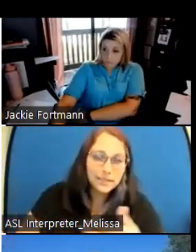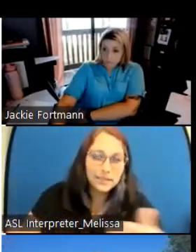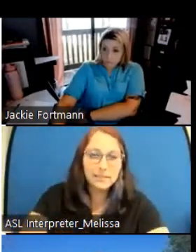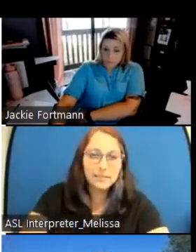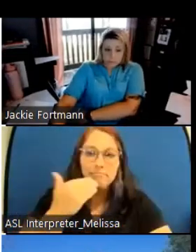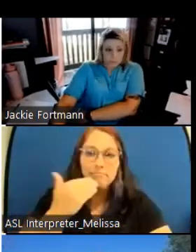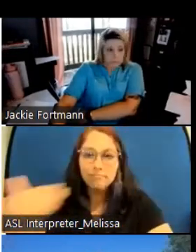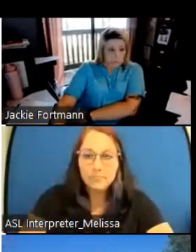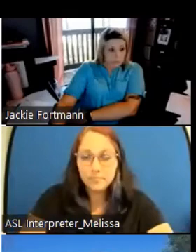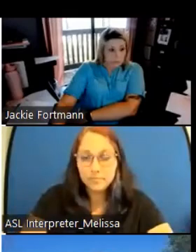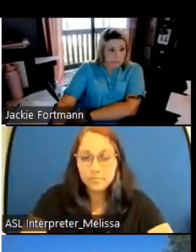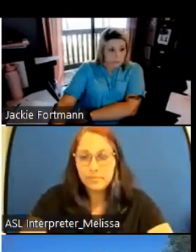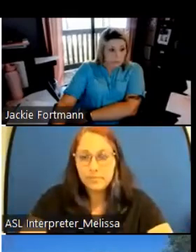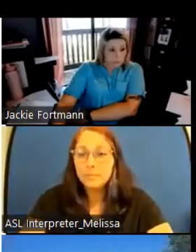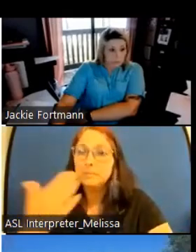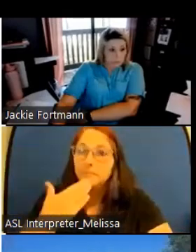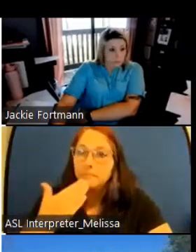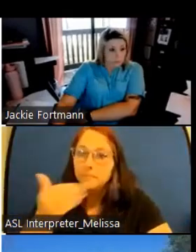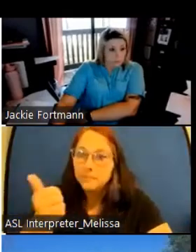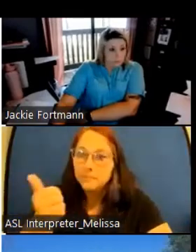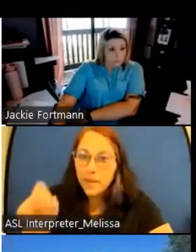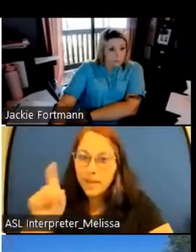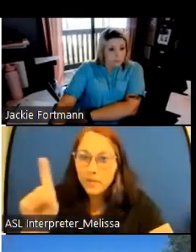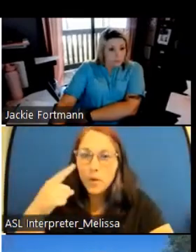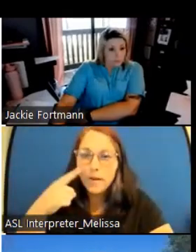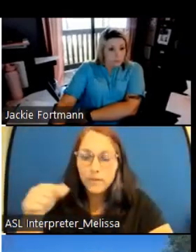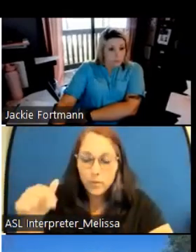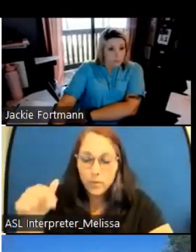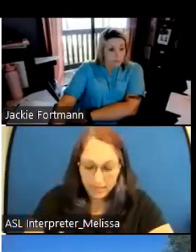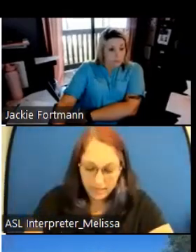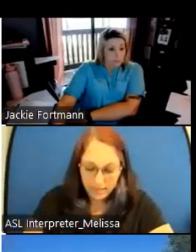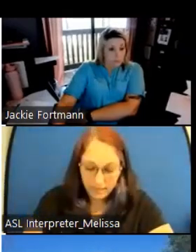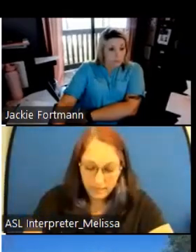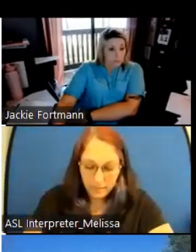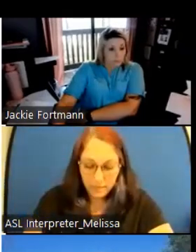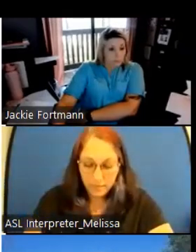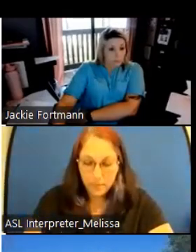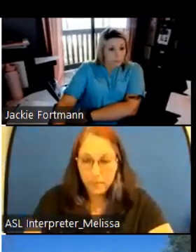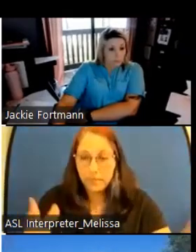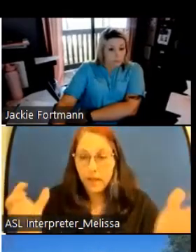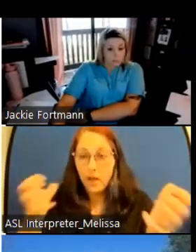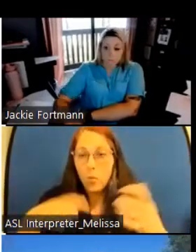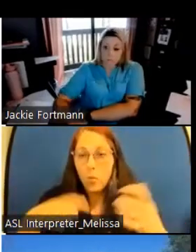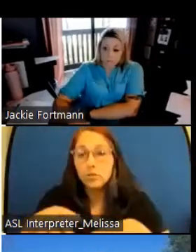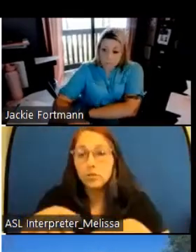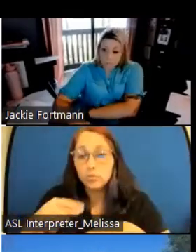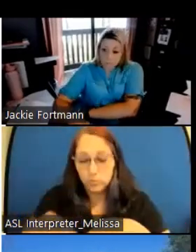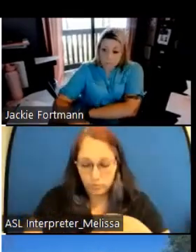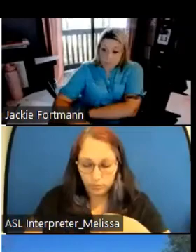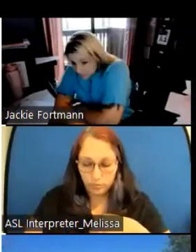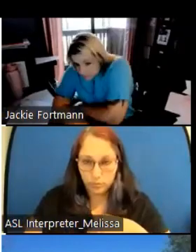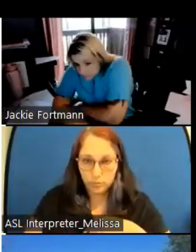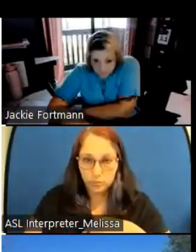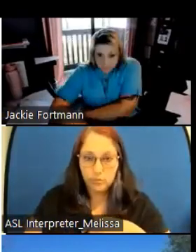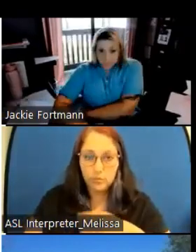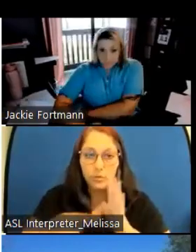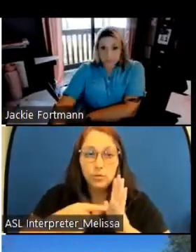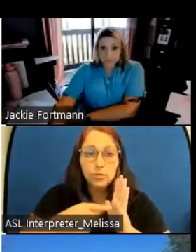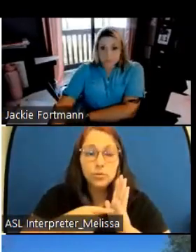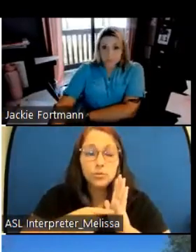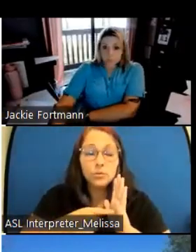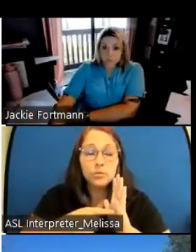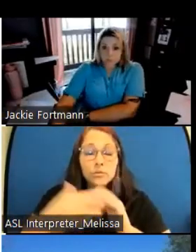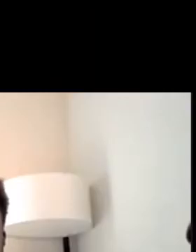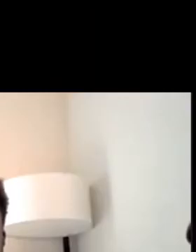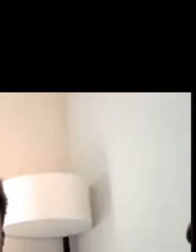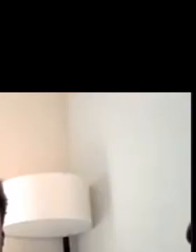All right. Well, thank you everyone for this. I just want to acknowledge in the chat, there is a lot of discussion and a lot of